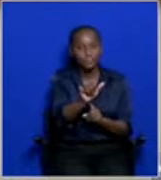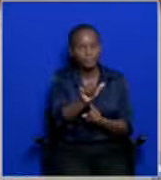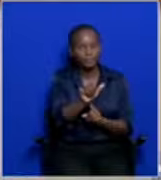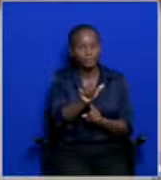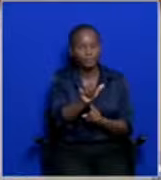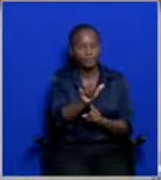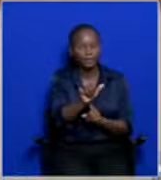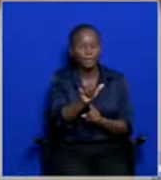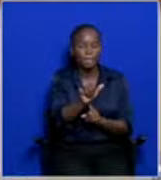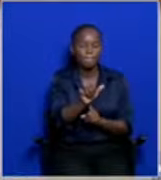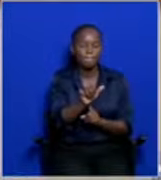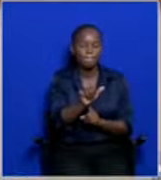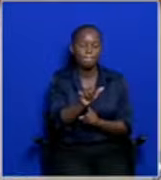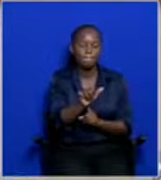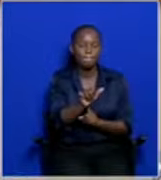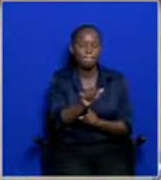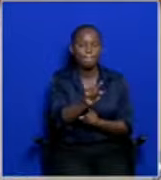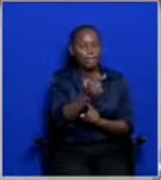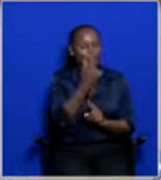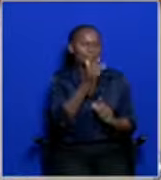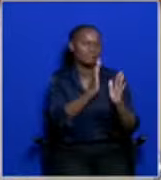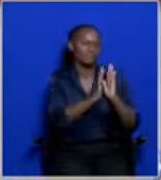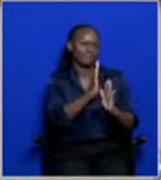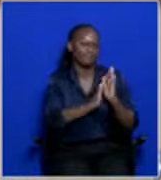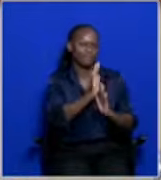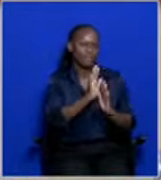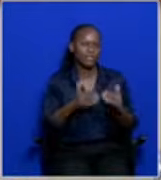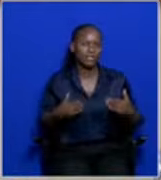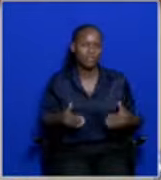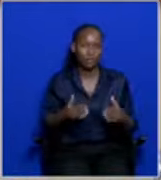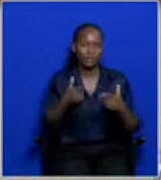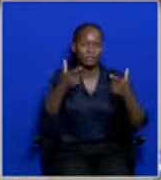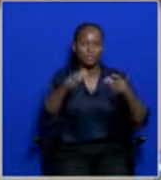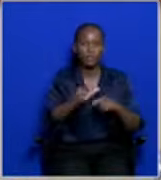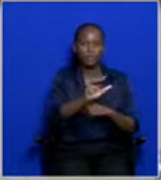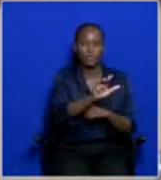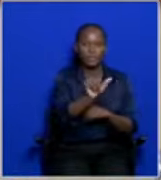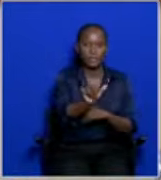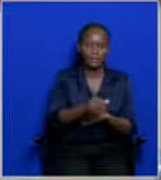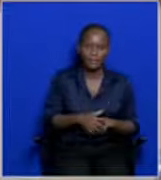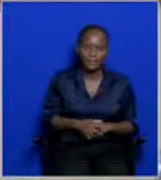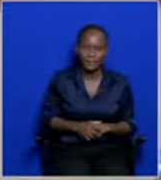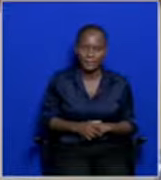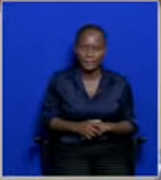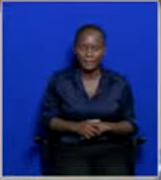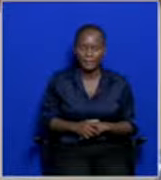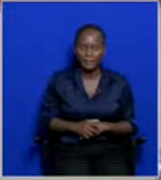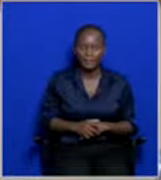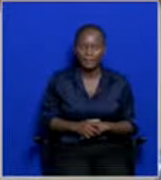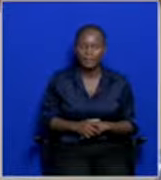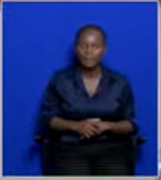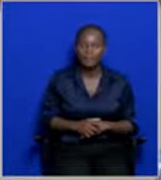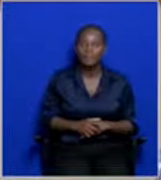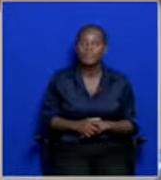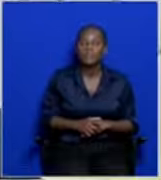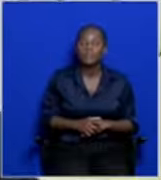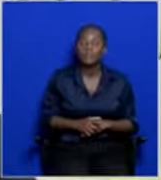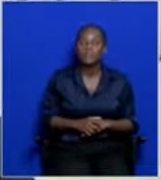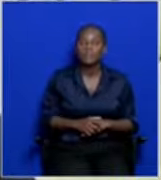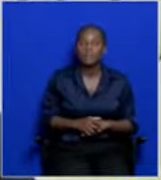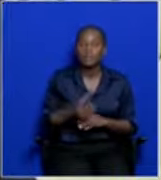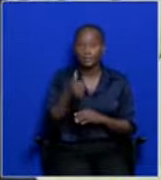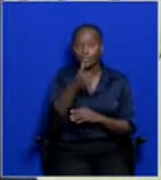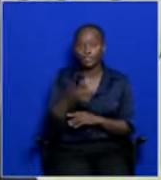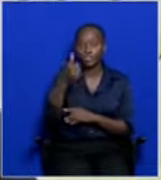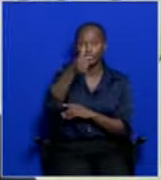If you could take it from paragraph 96. 96. Yes. Chief PA further alleged that I